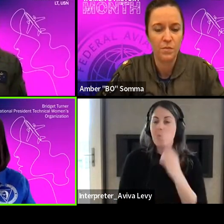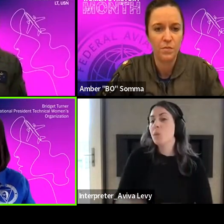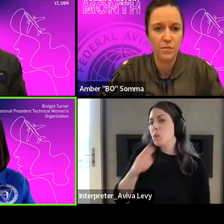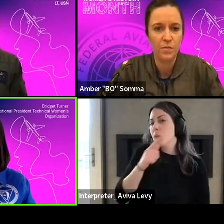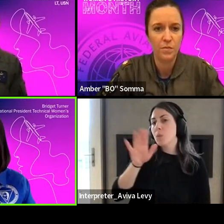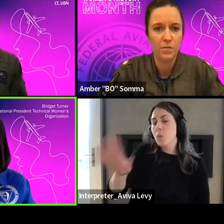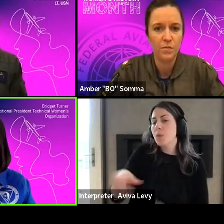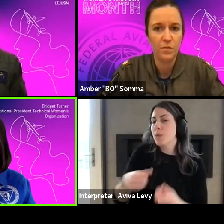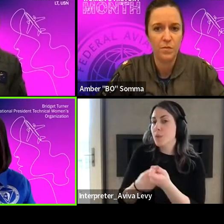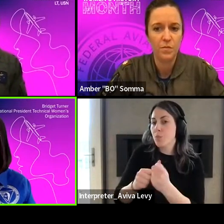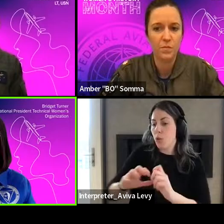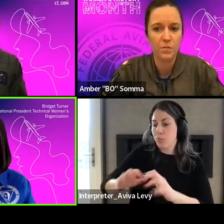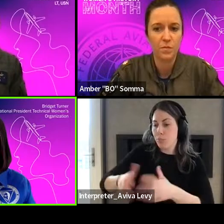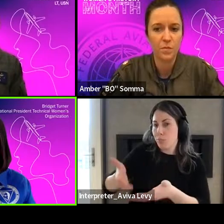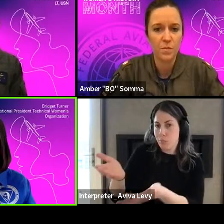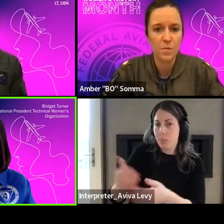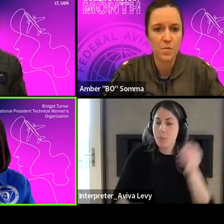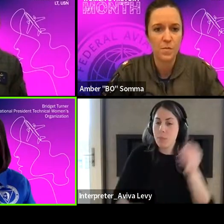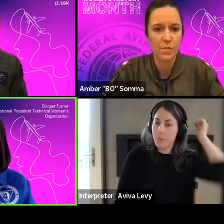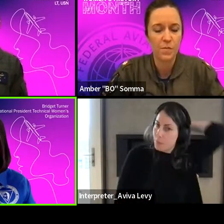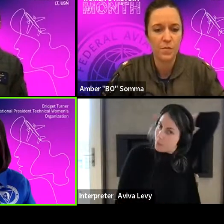circle?